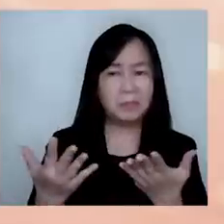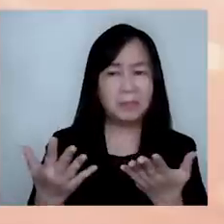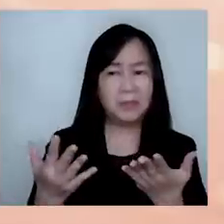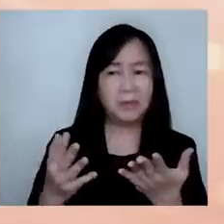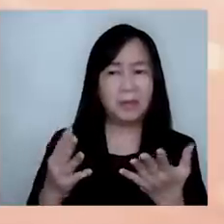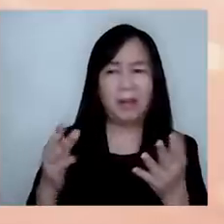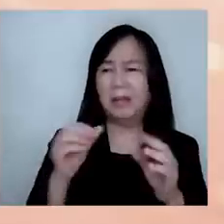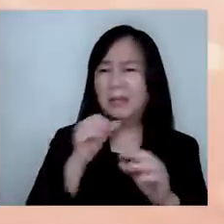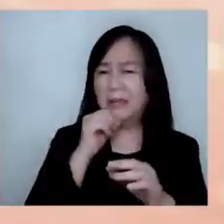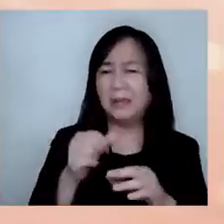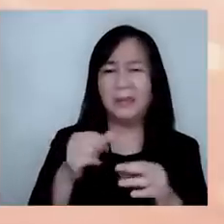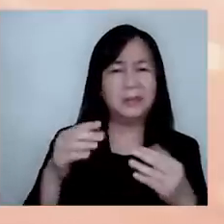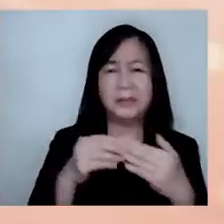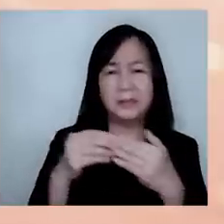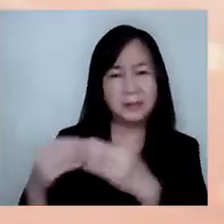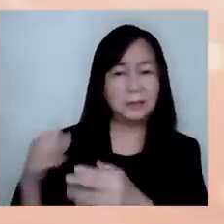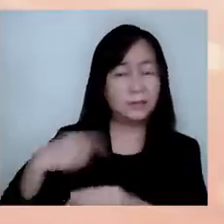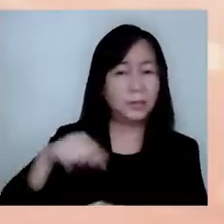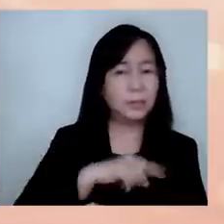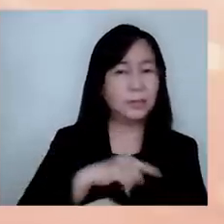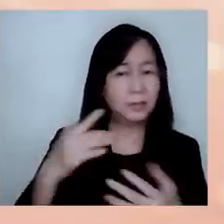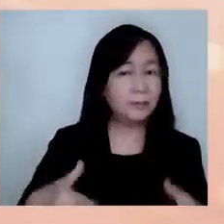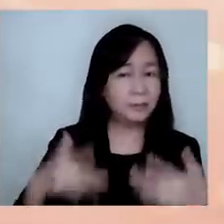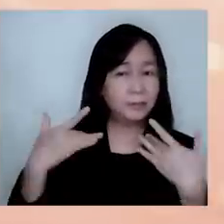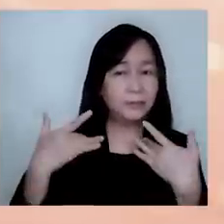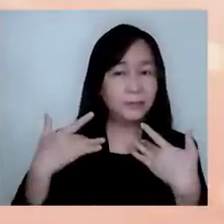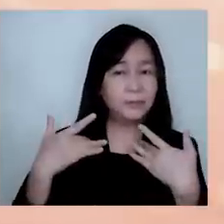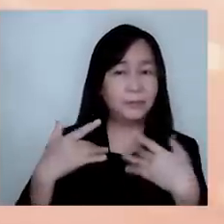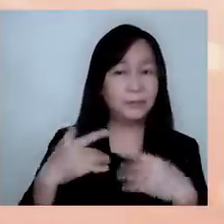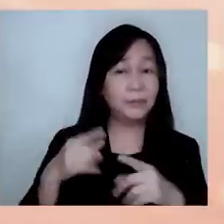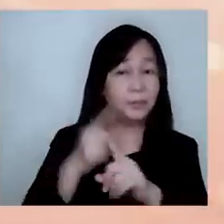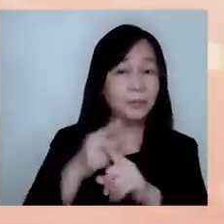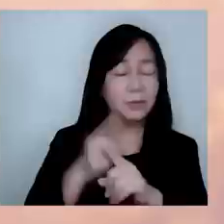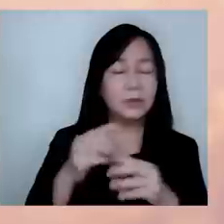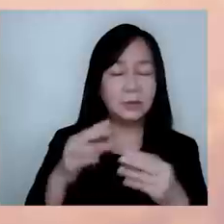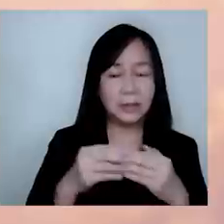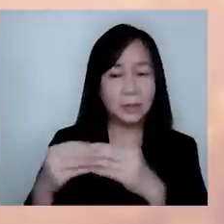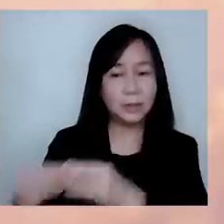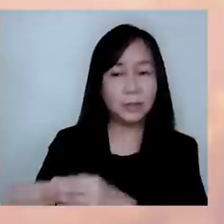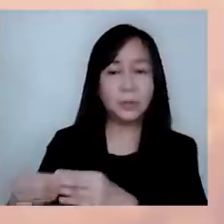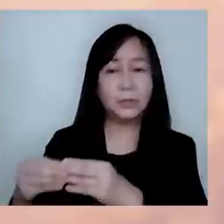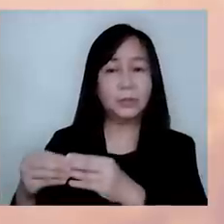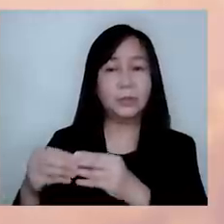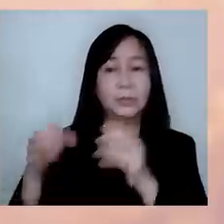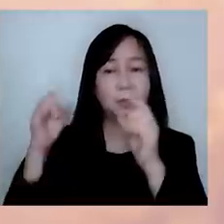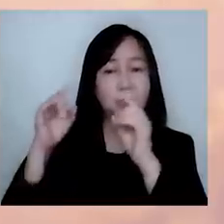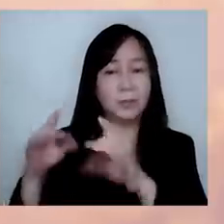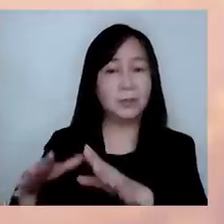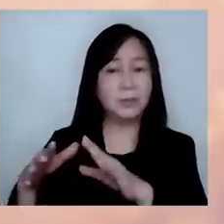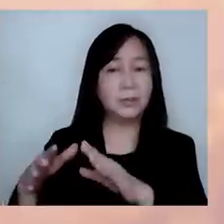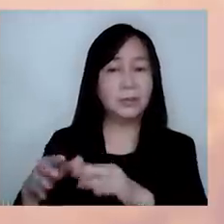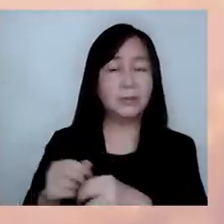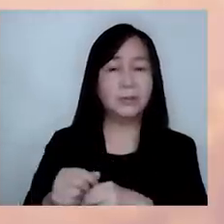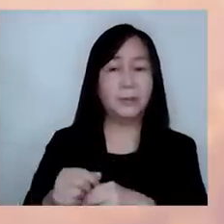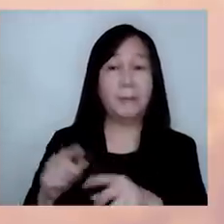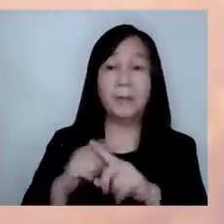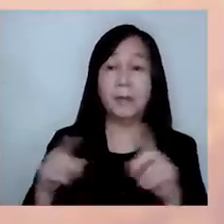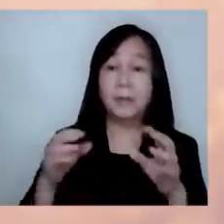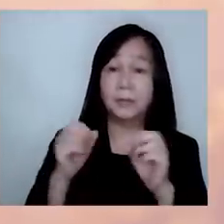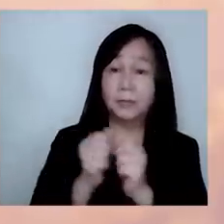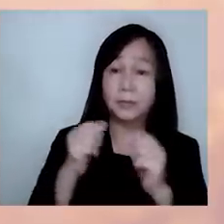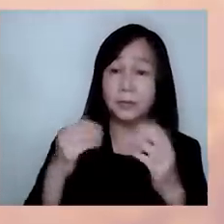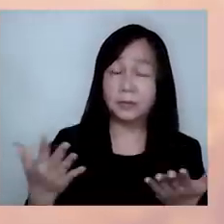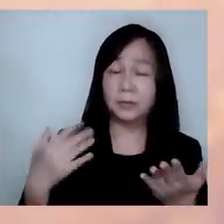they're not leading us to life they're really leading us to Doom but with our Hope and